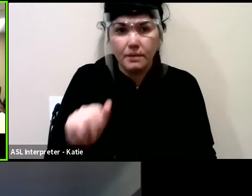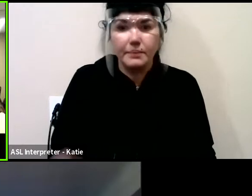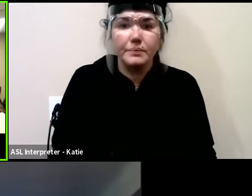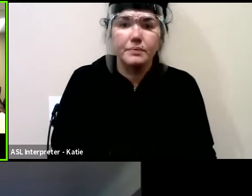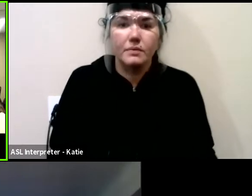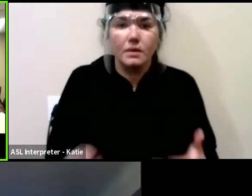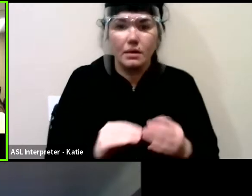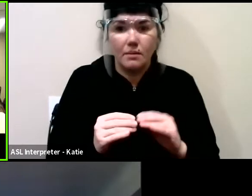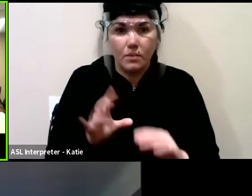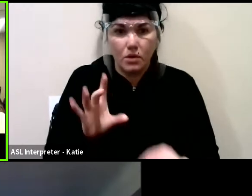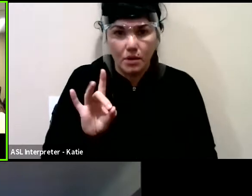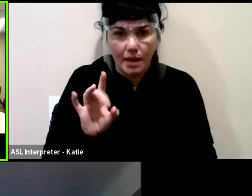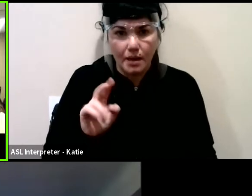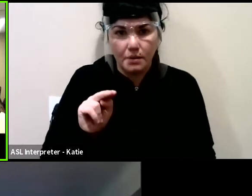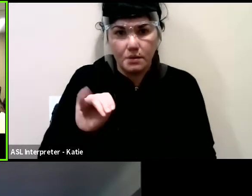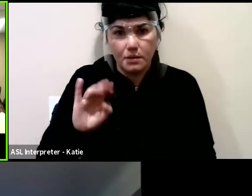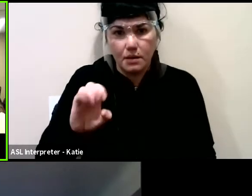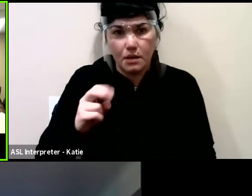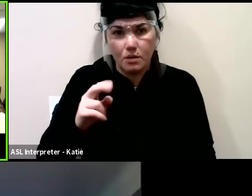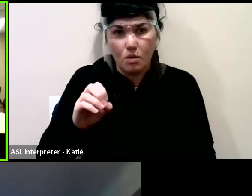nicholas carlson